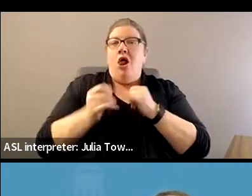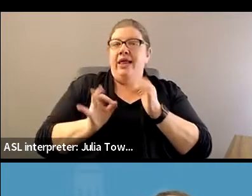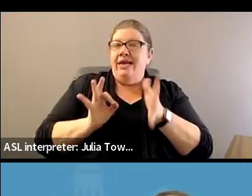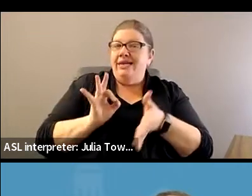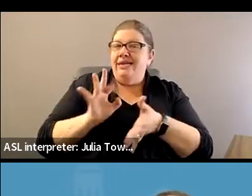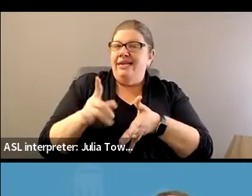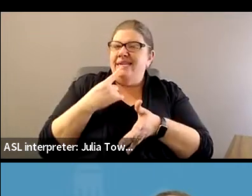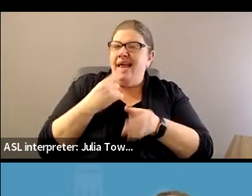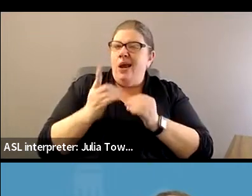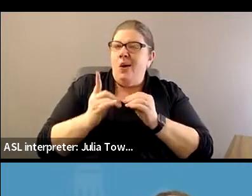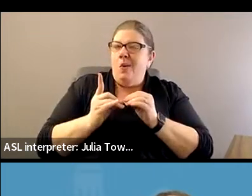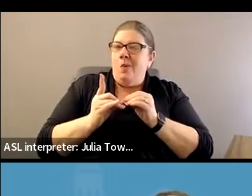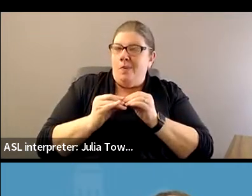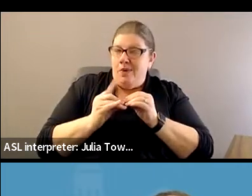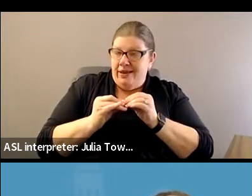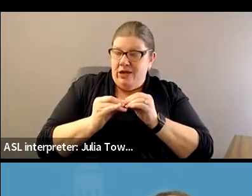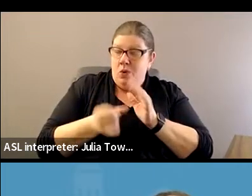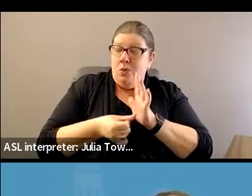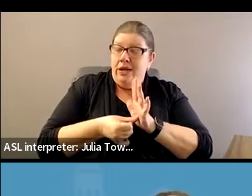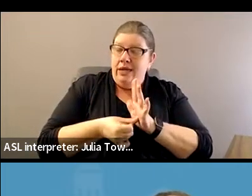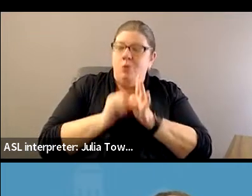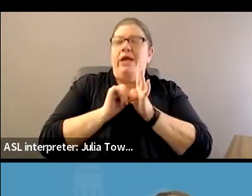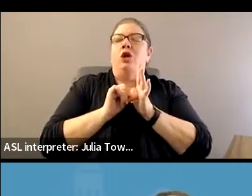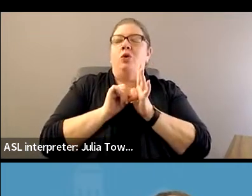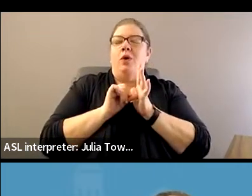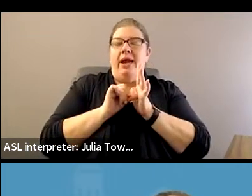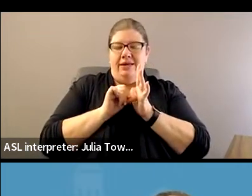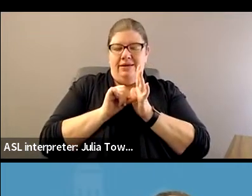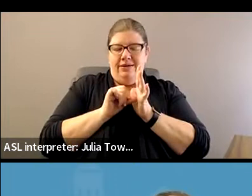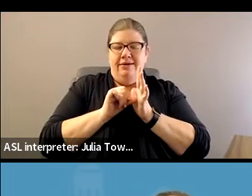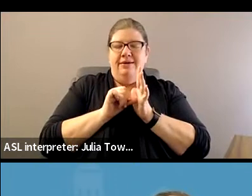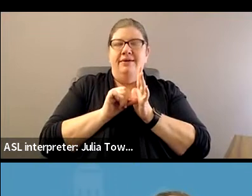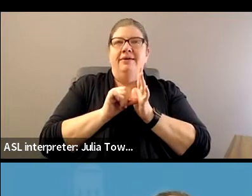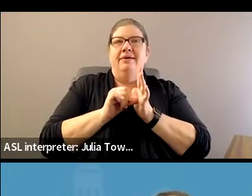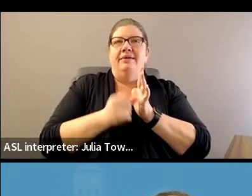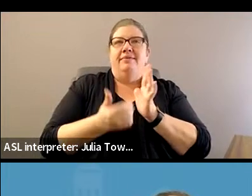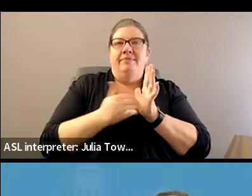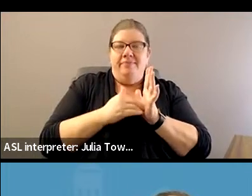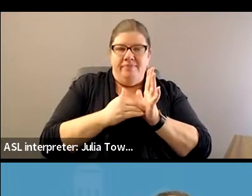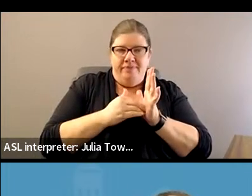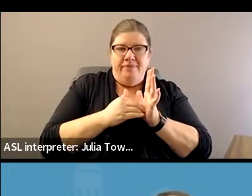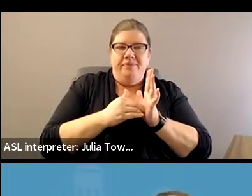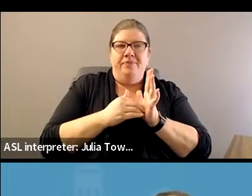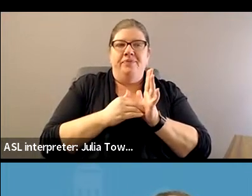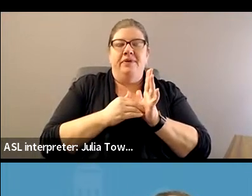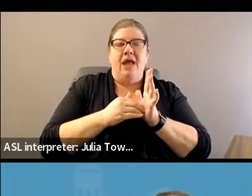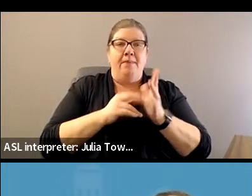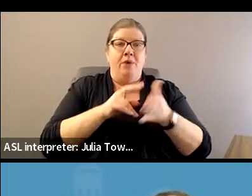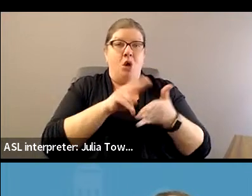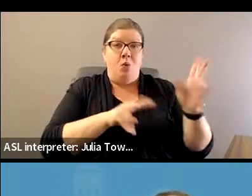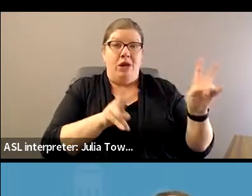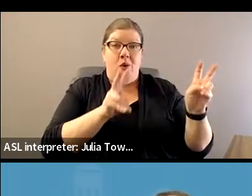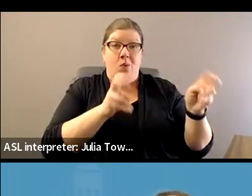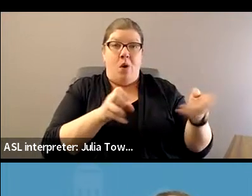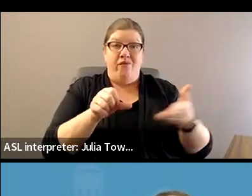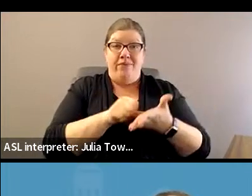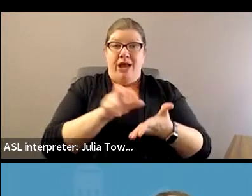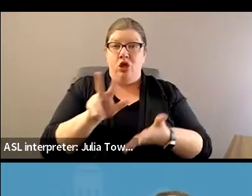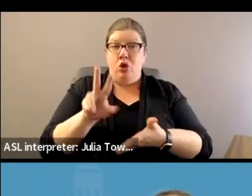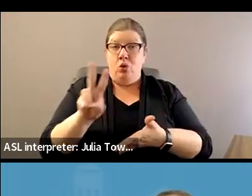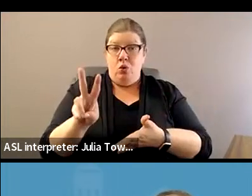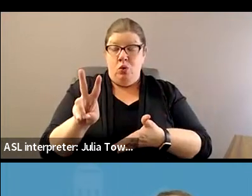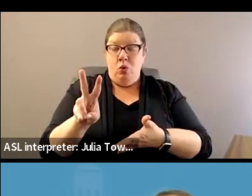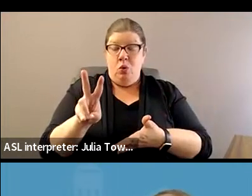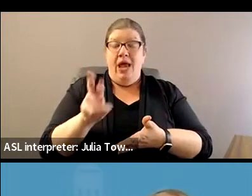one thing and to reiterate. I'm going to read a quote from page 32 of the